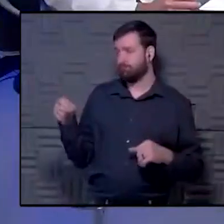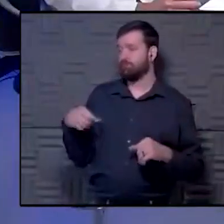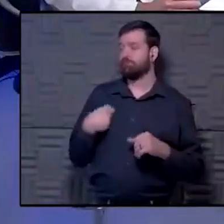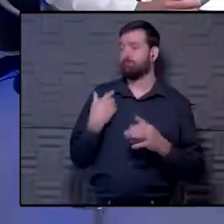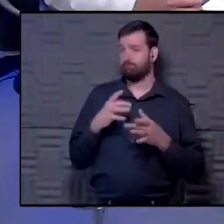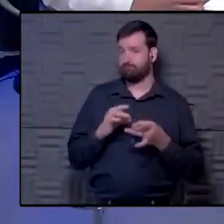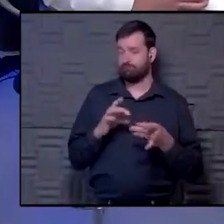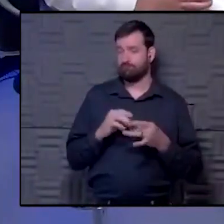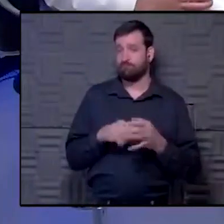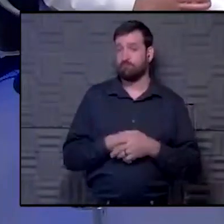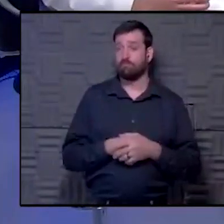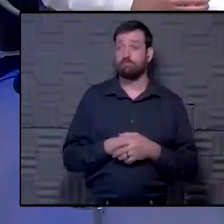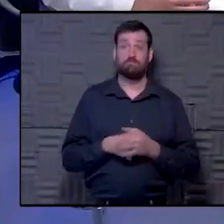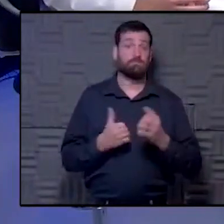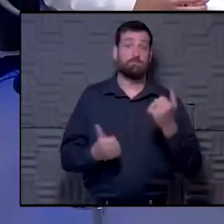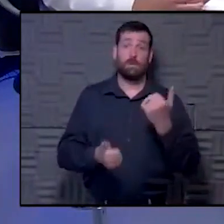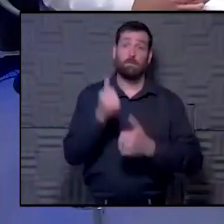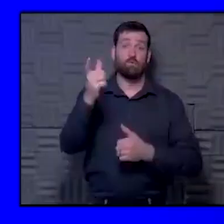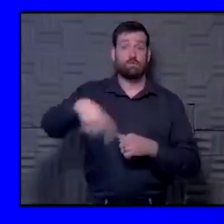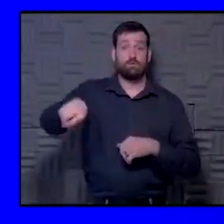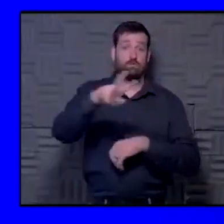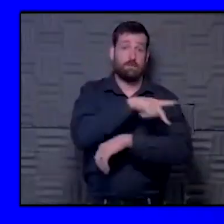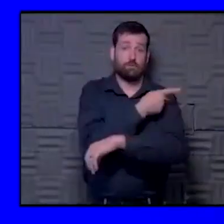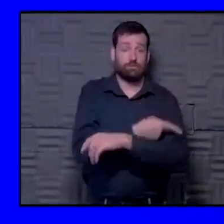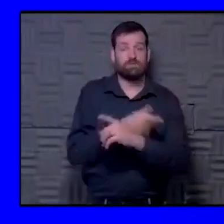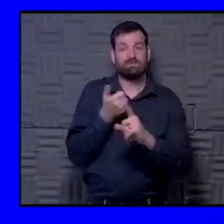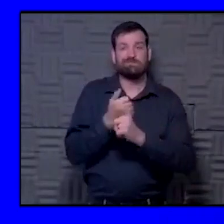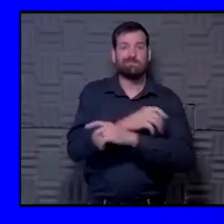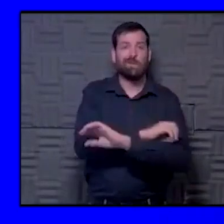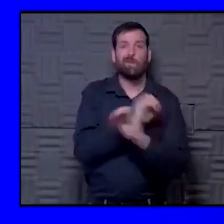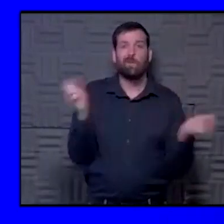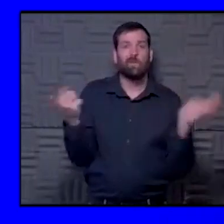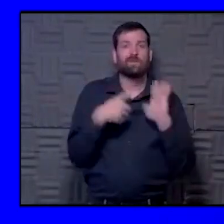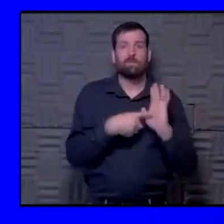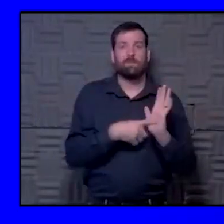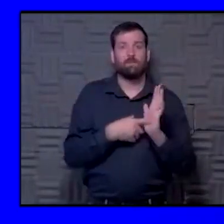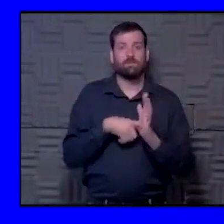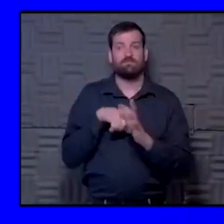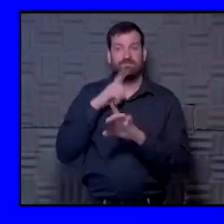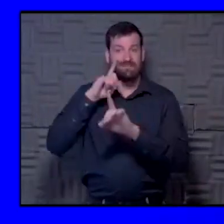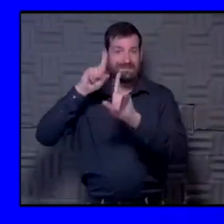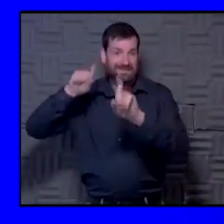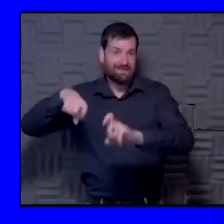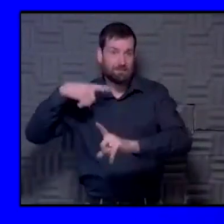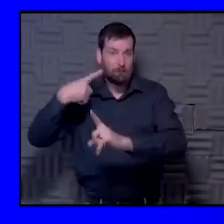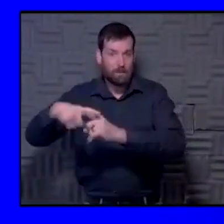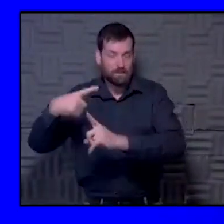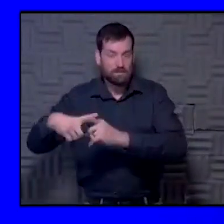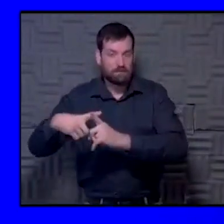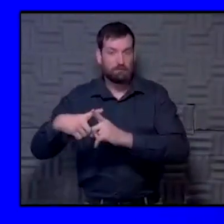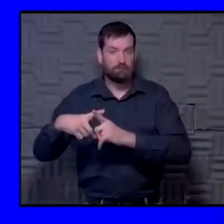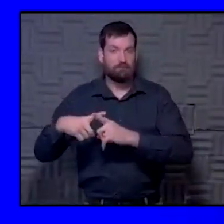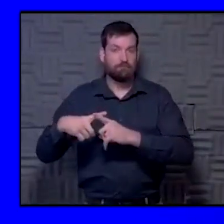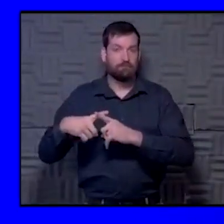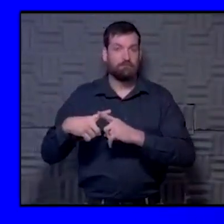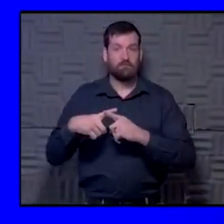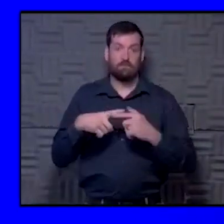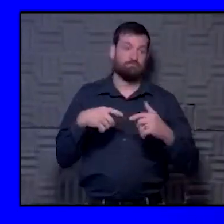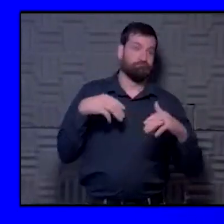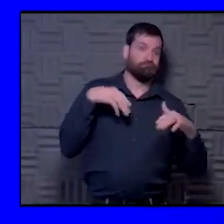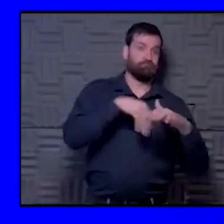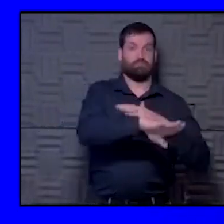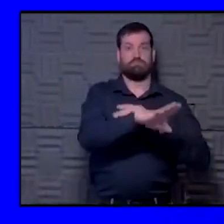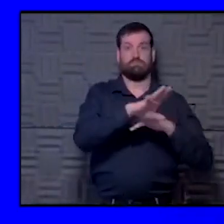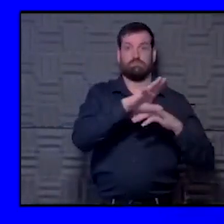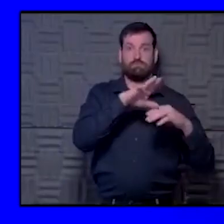that, the majority of those patients that we saw were actually asymptomatic. They were positive on an initial admission